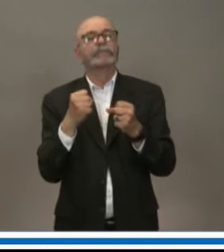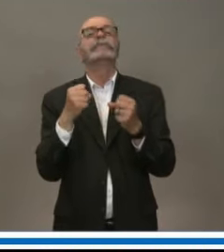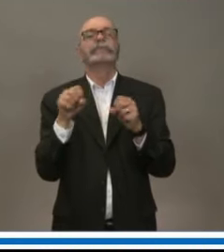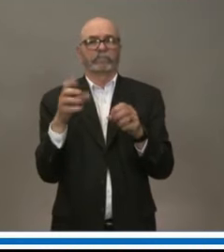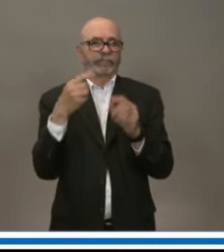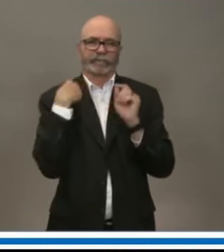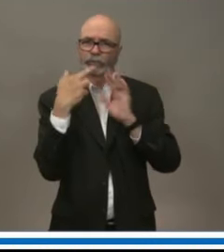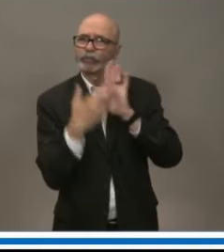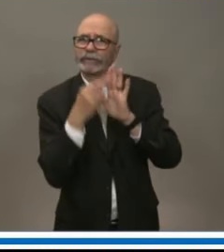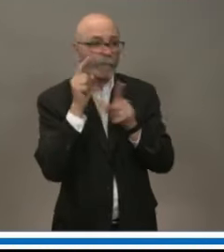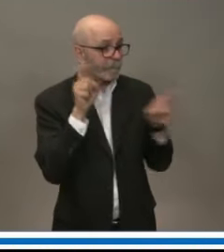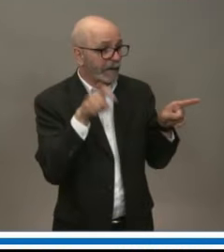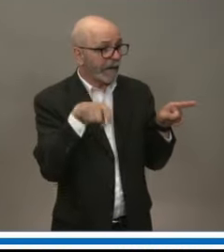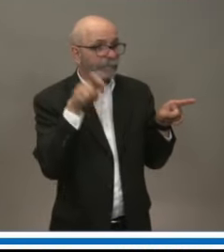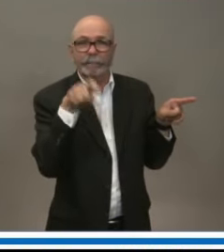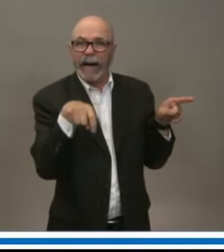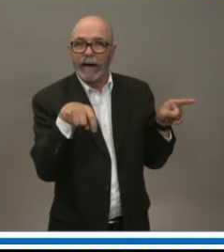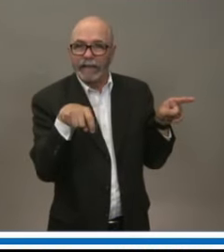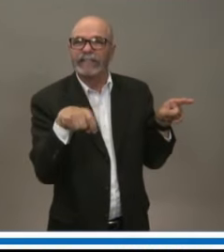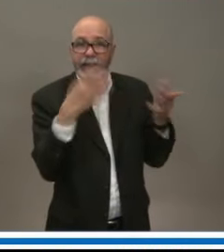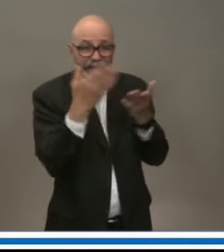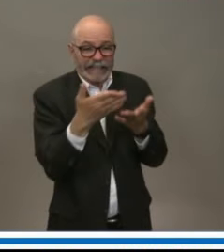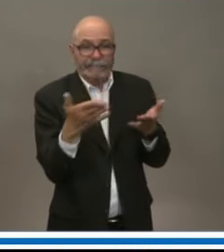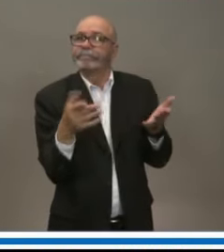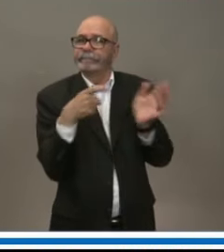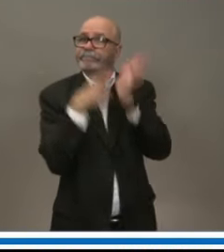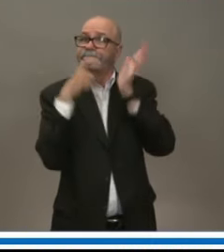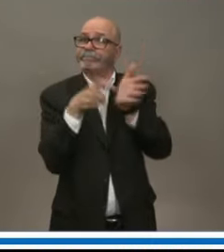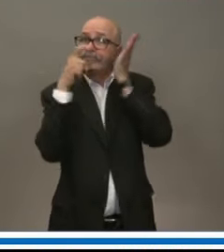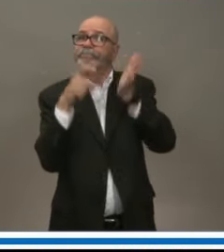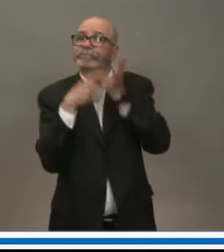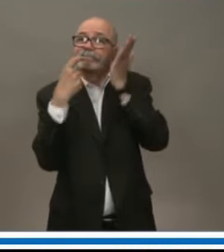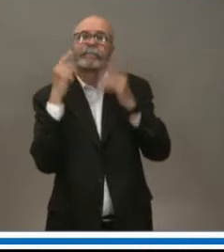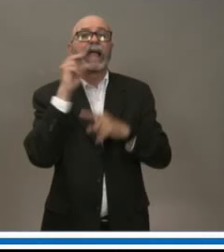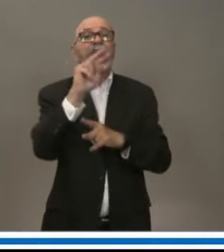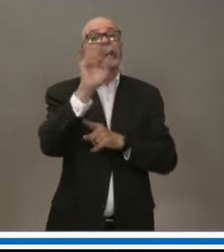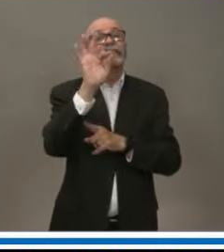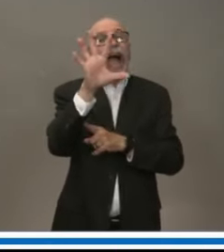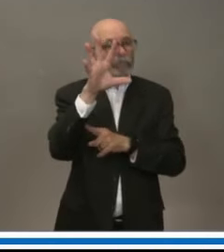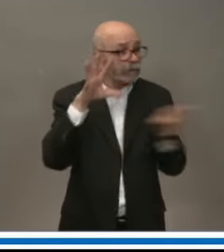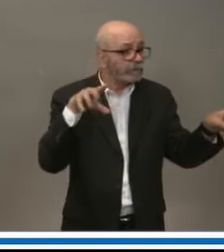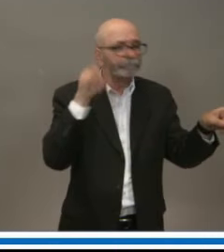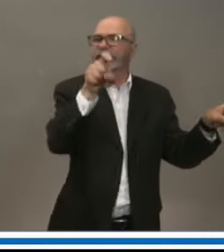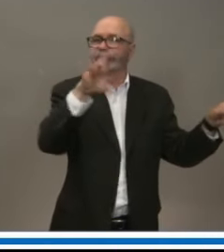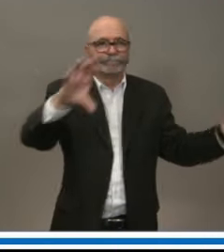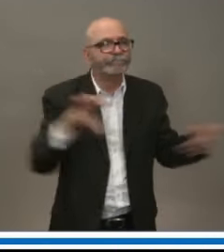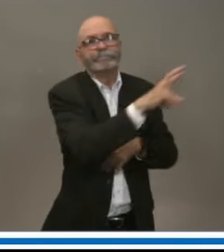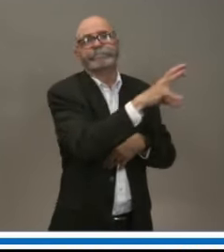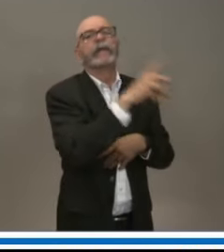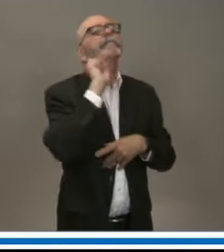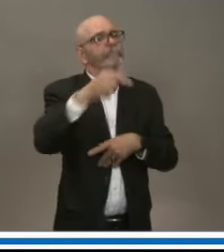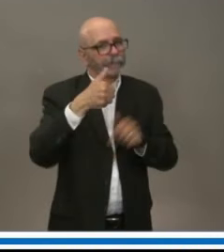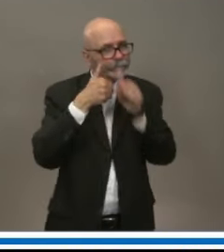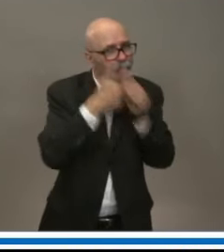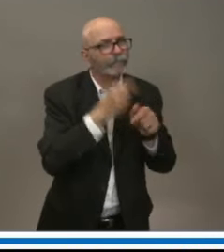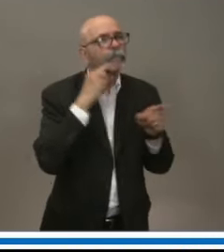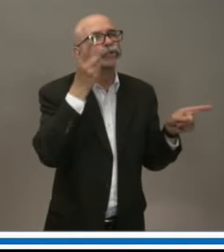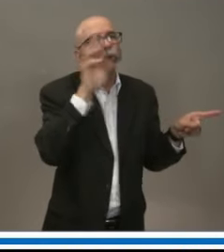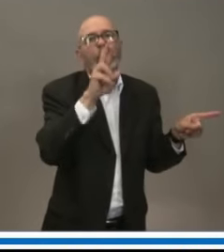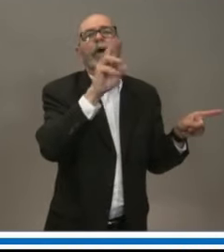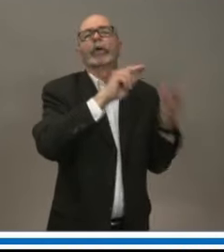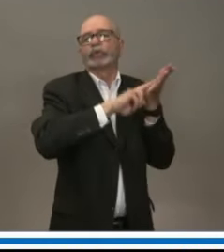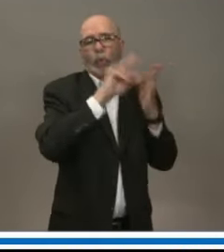medical supplies and equipment. So N95 masks, for example, is a protocol that we would follow. All of those would be in place. As I said before, we had